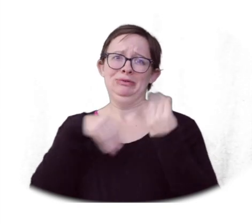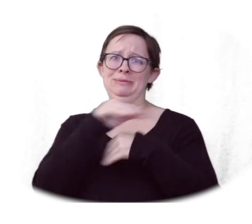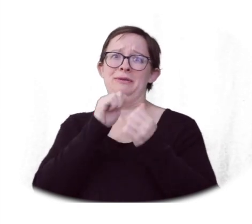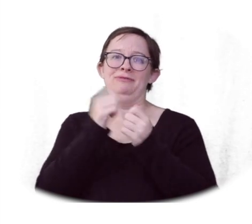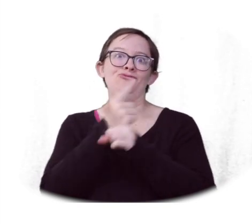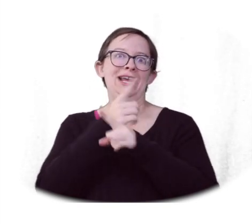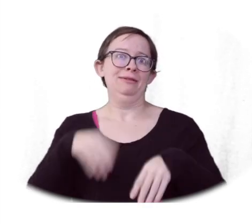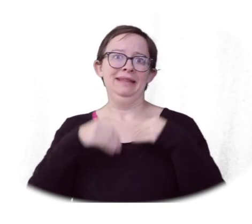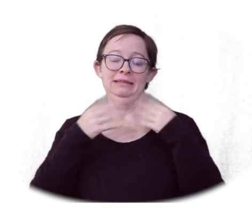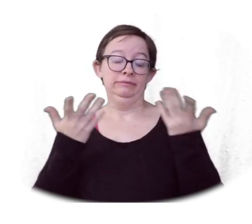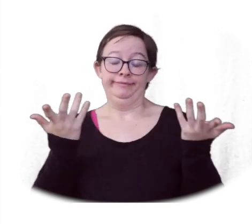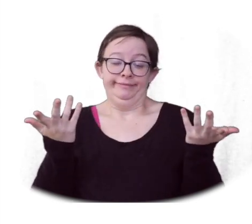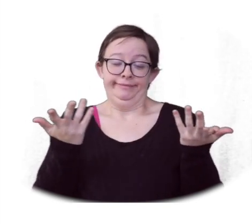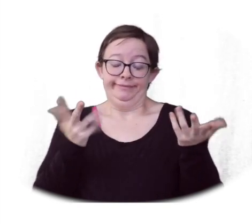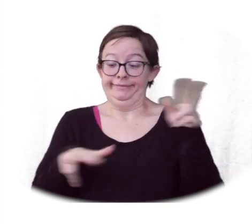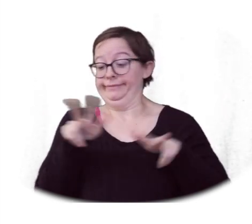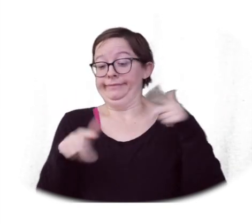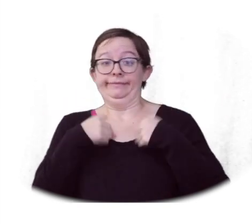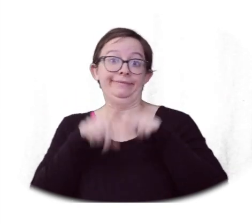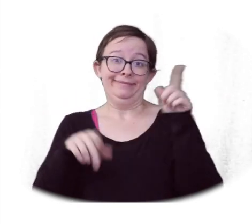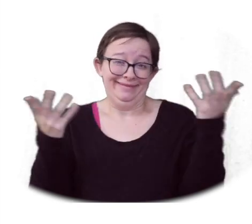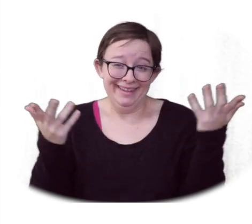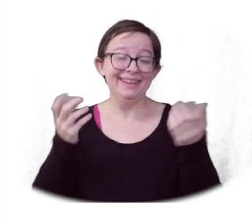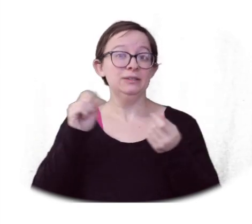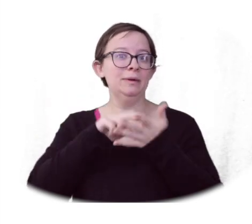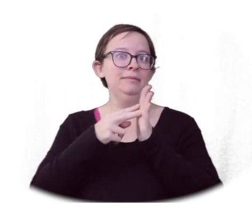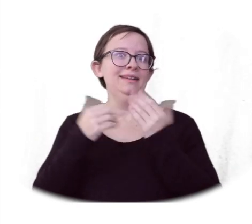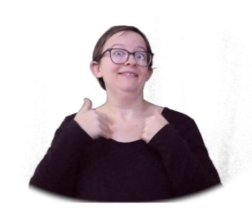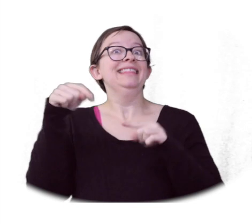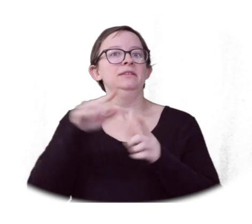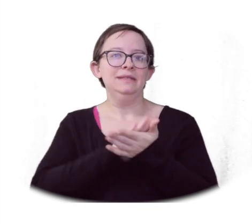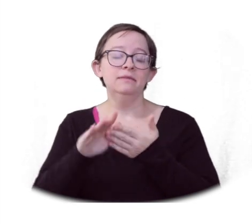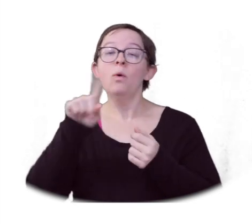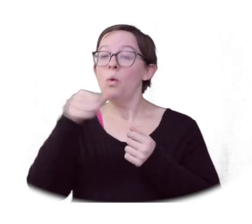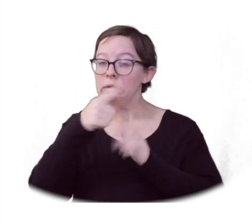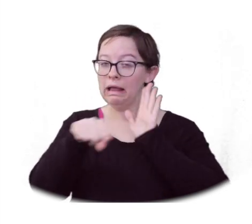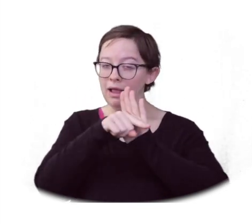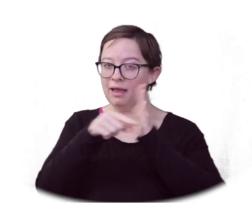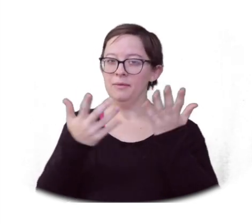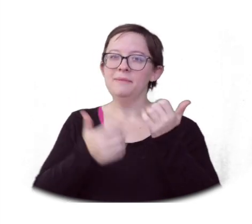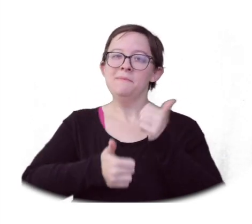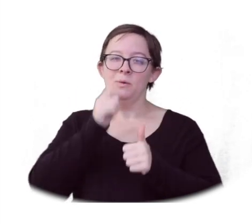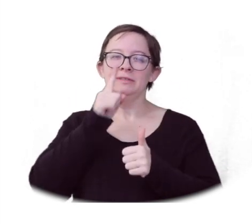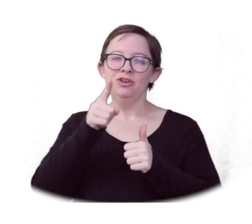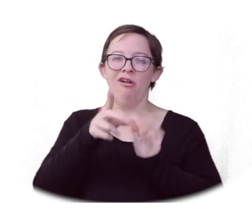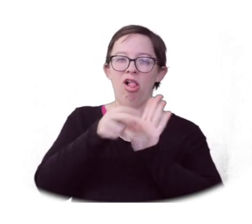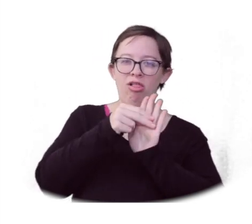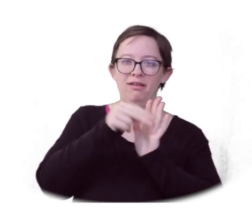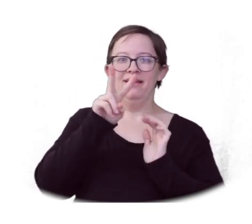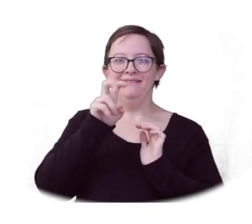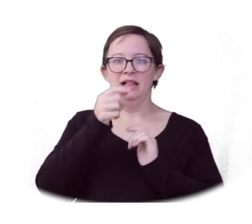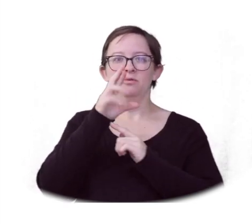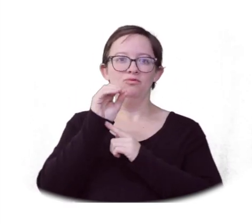really hard to just swaddle with a swaddle blanket. I just could never do it. So having this was really nice. The only con to this is most of